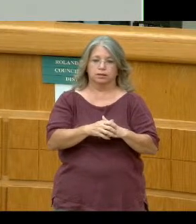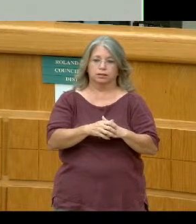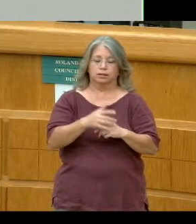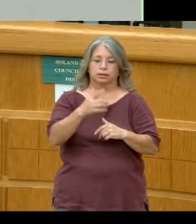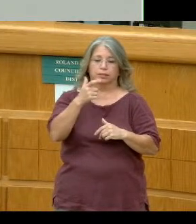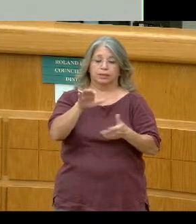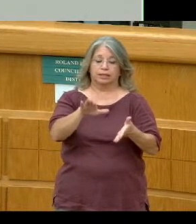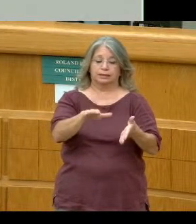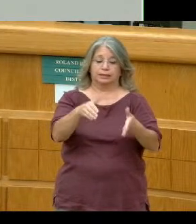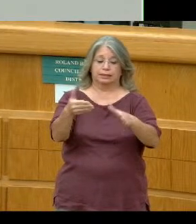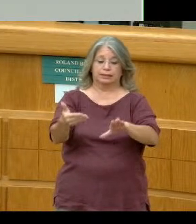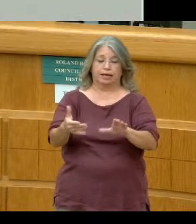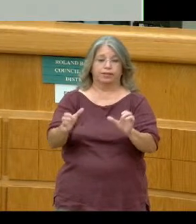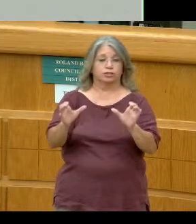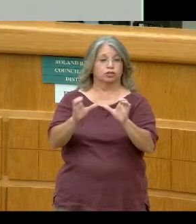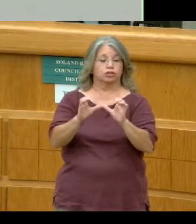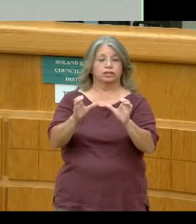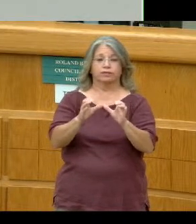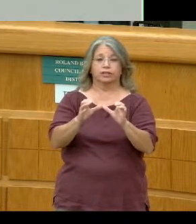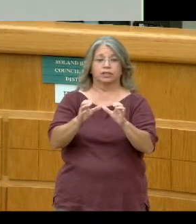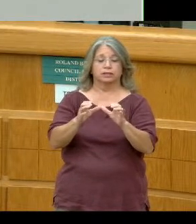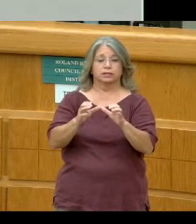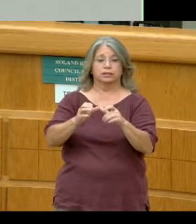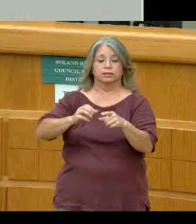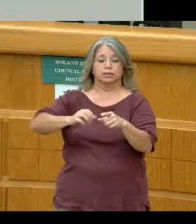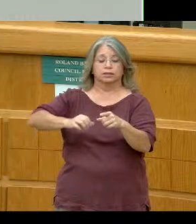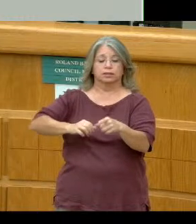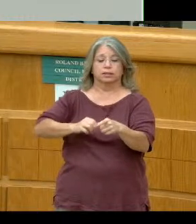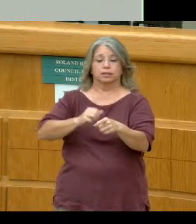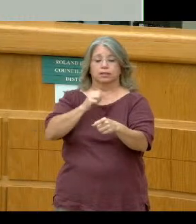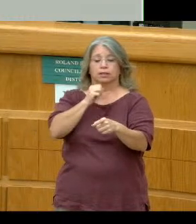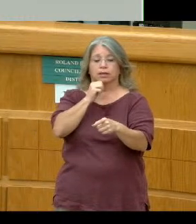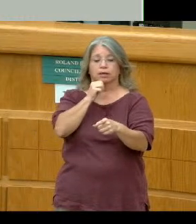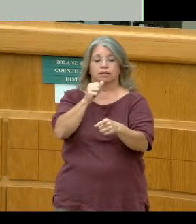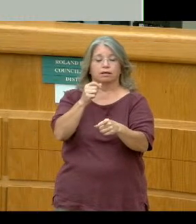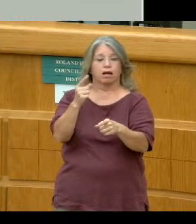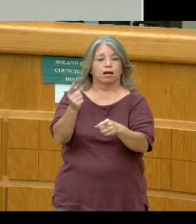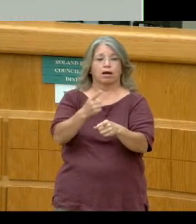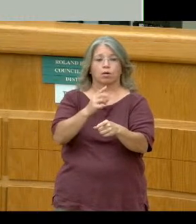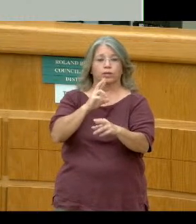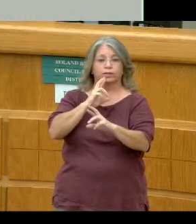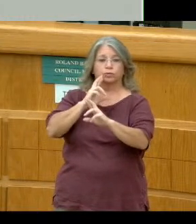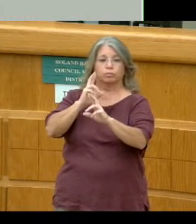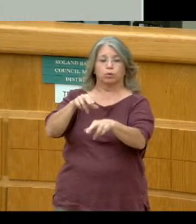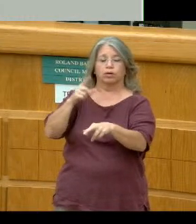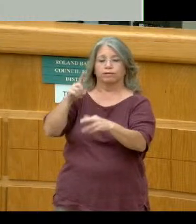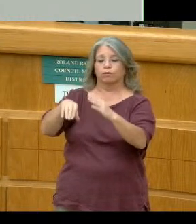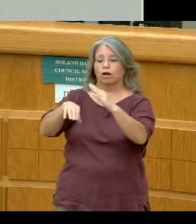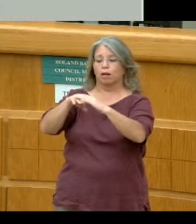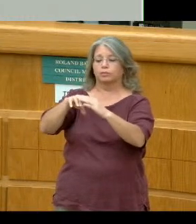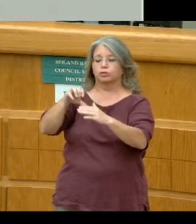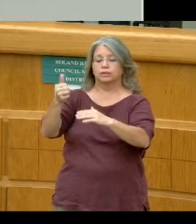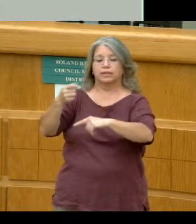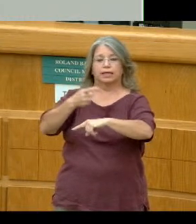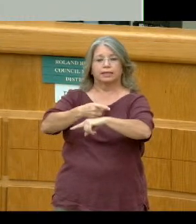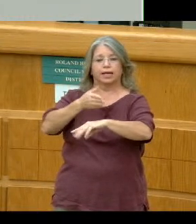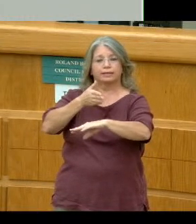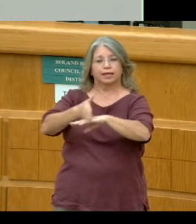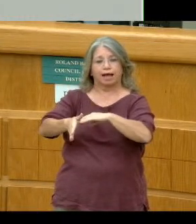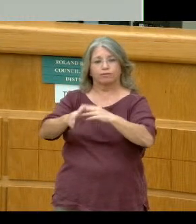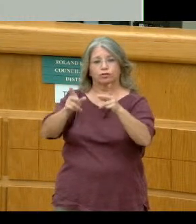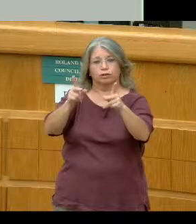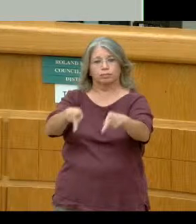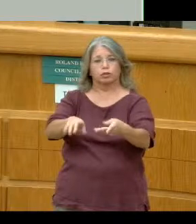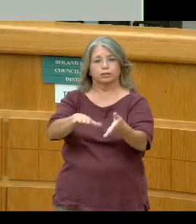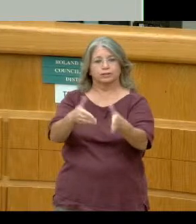death certificates don't need to be reported until at a maximum 10 days after the person dies, so there can be all sorts of delays in